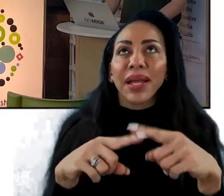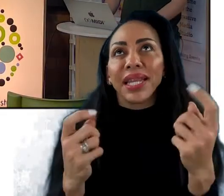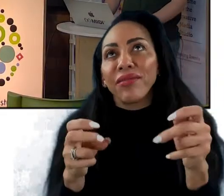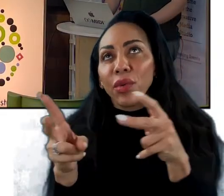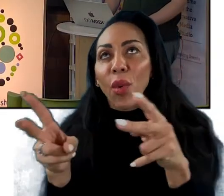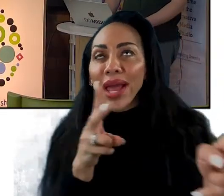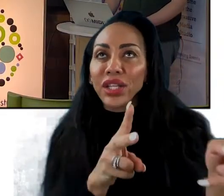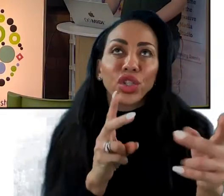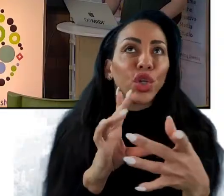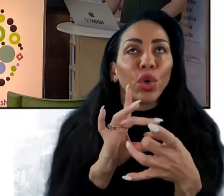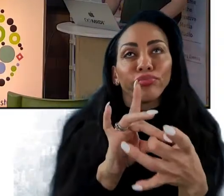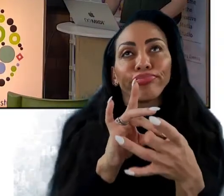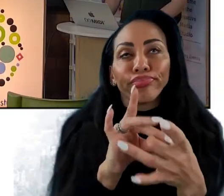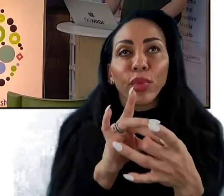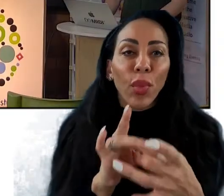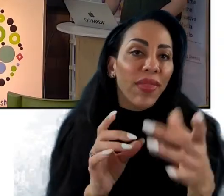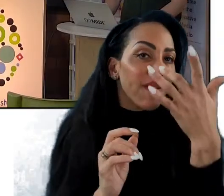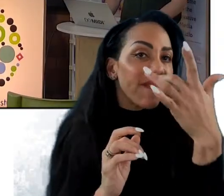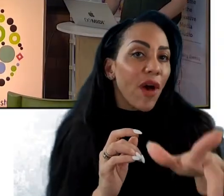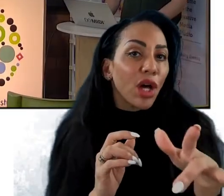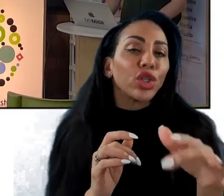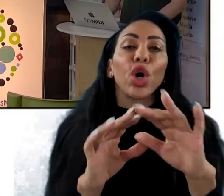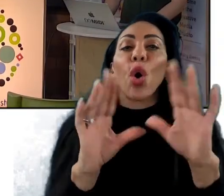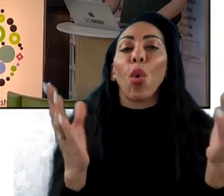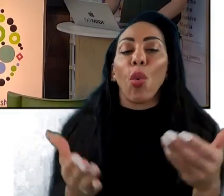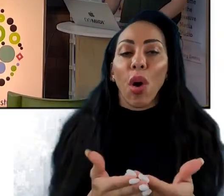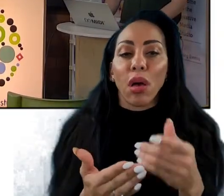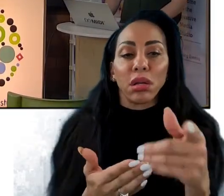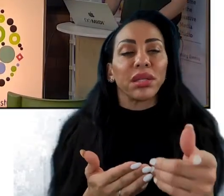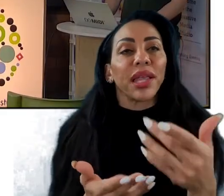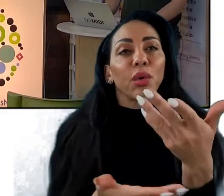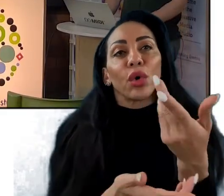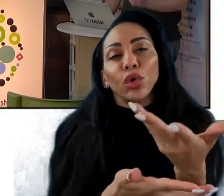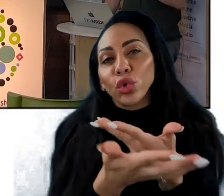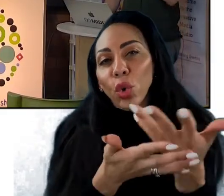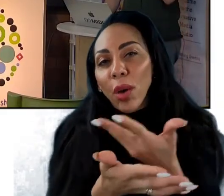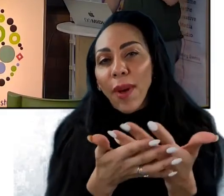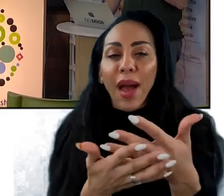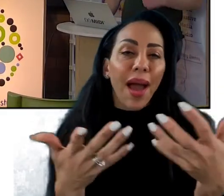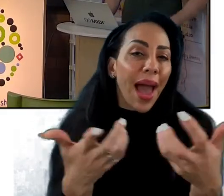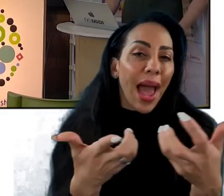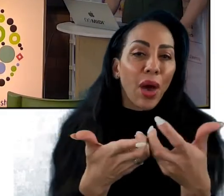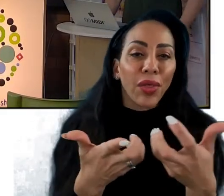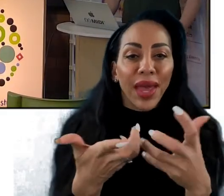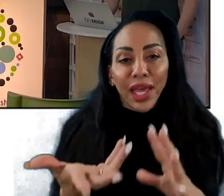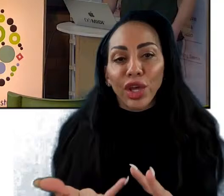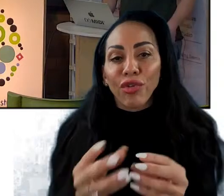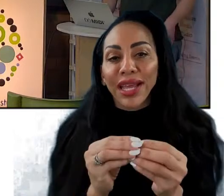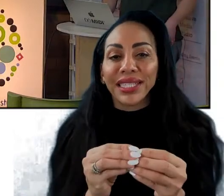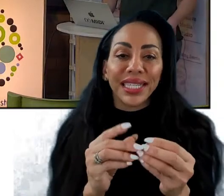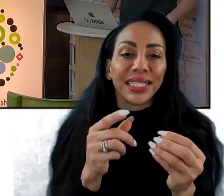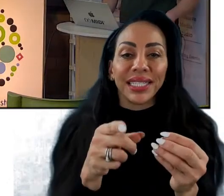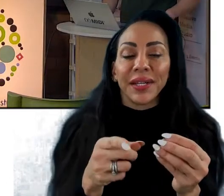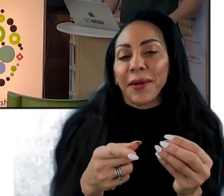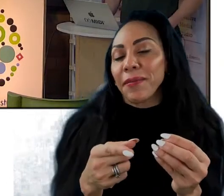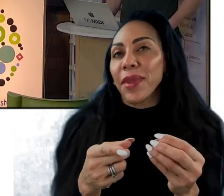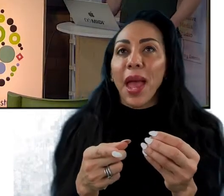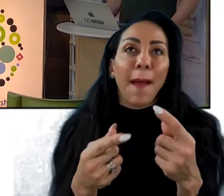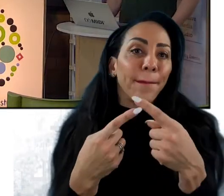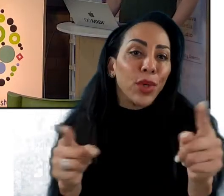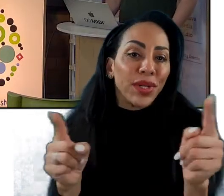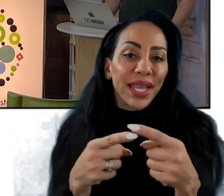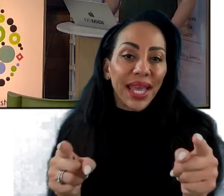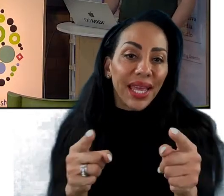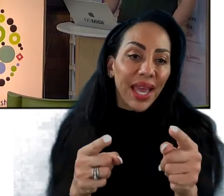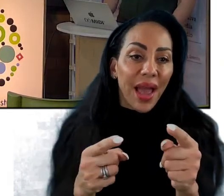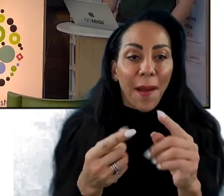music. Today, they're going to talk about the influences that led them to create a musical fidget toy, Playtonik, explore how we play and how the